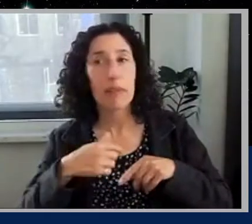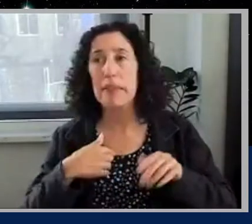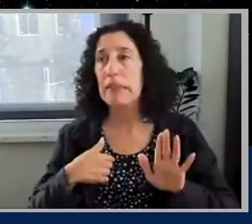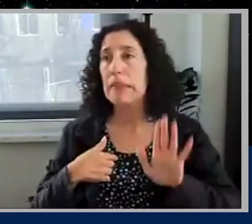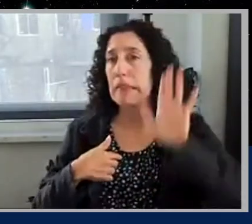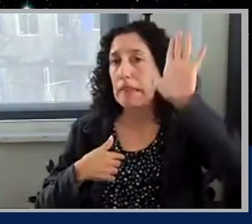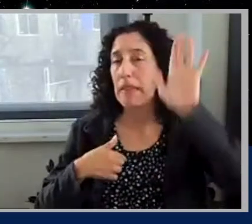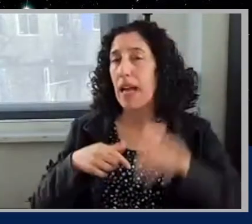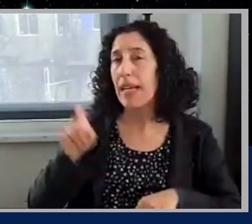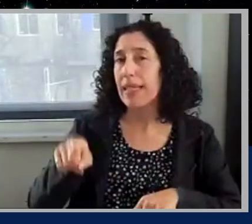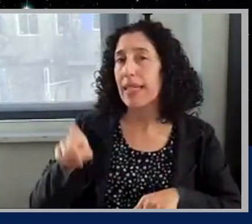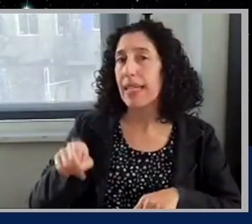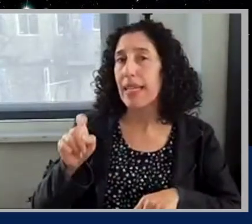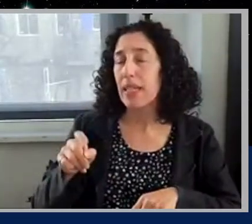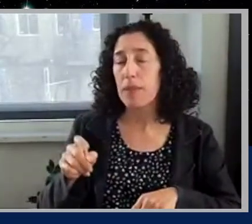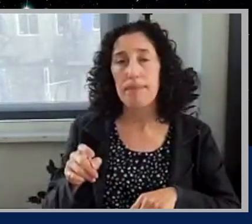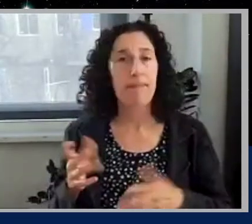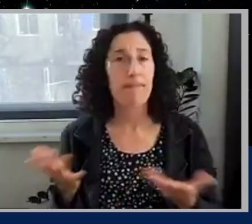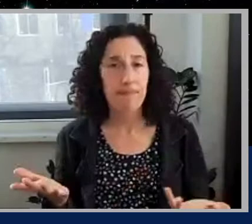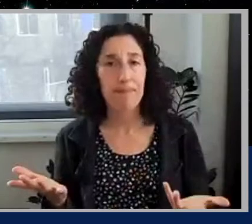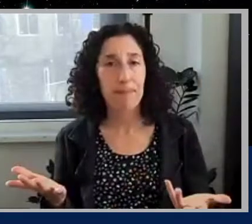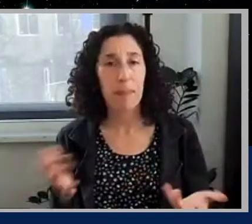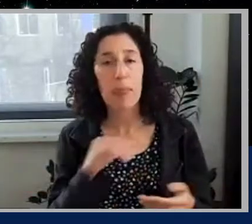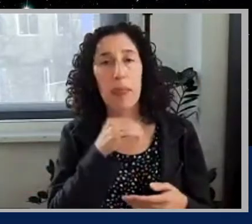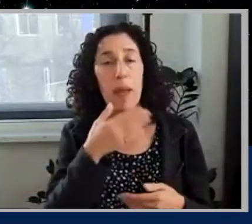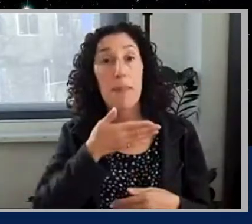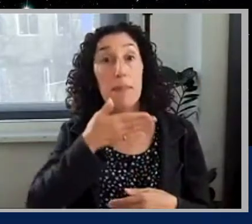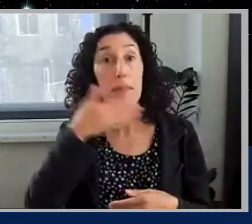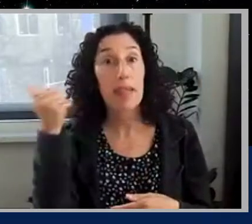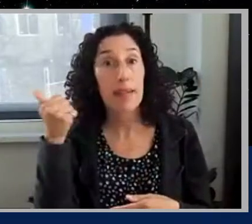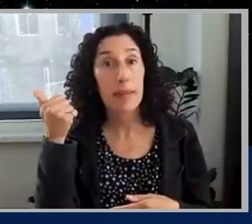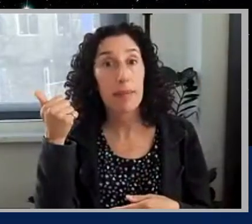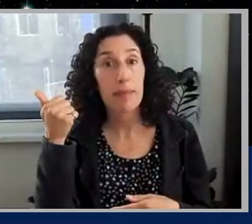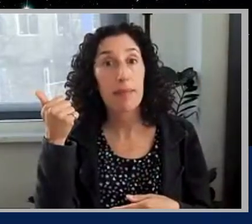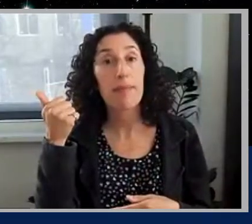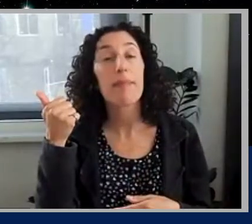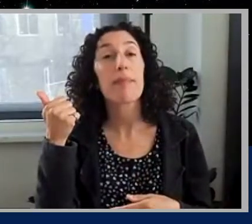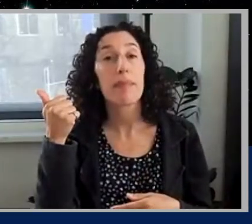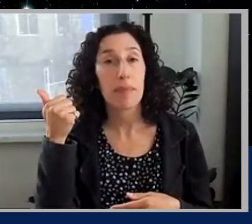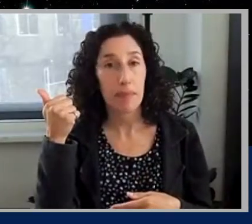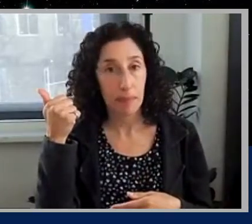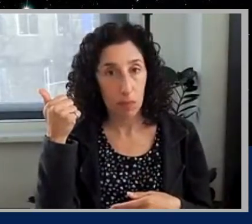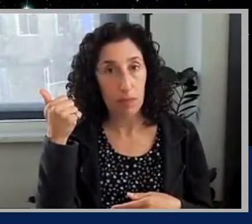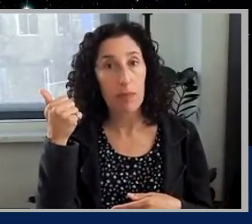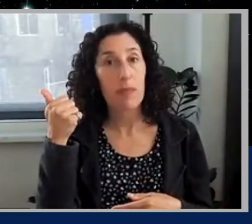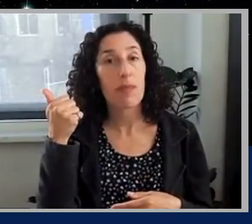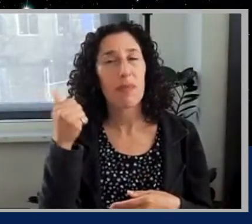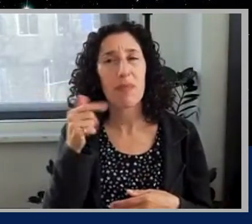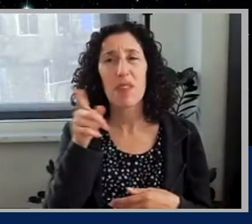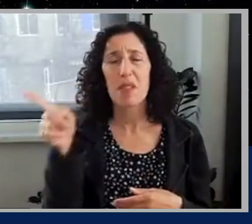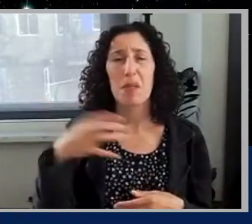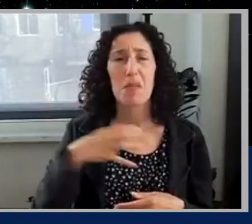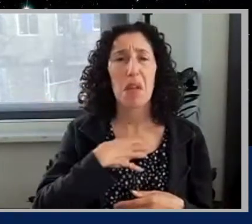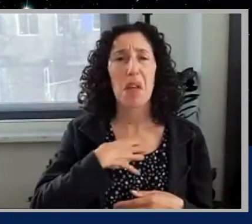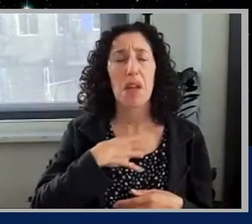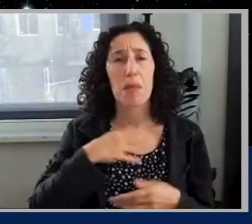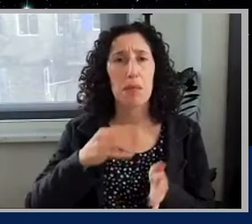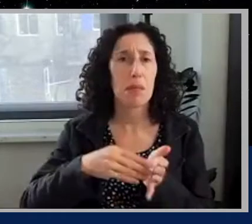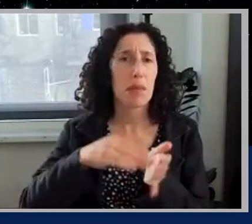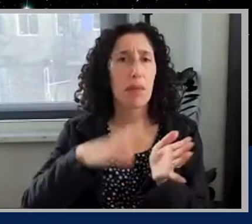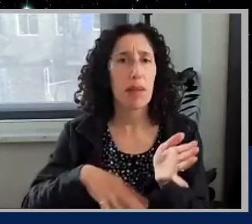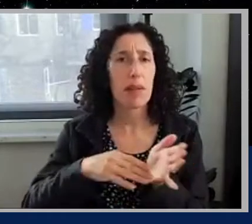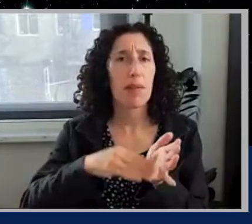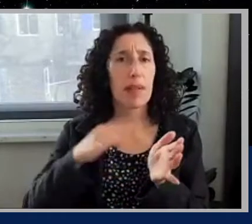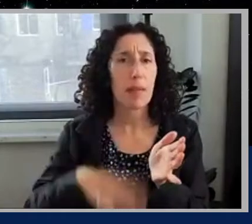too expensive and not enough people were coming. I mean, I think we're still talking about like n equals 3 or something as well. Like that's not